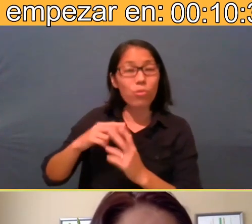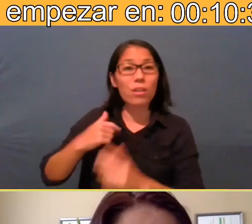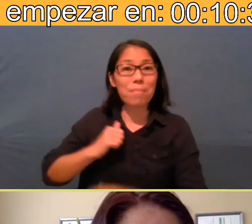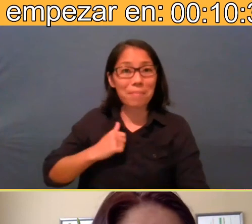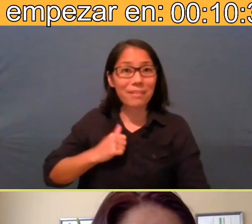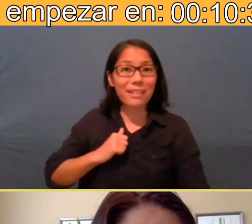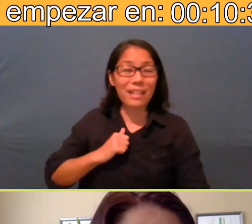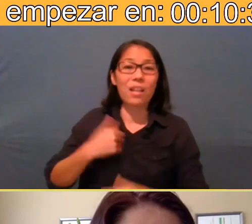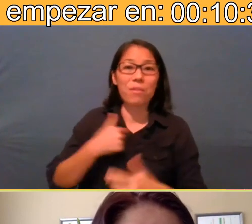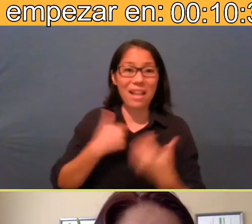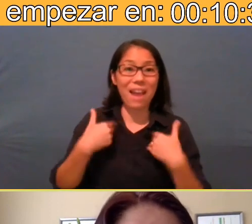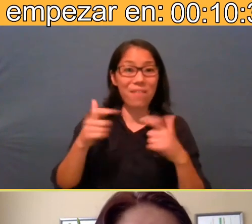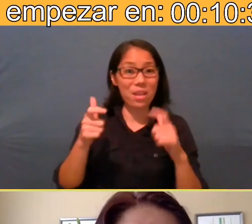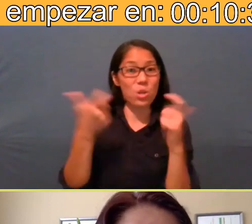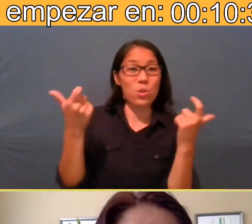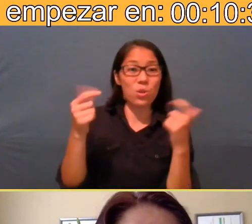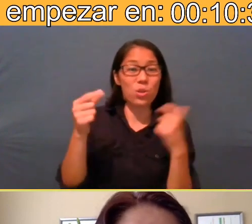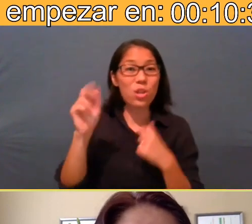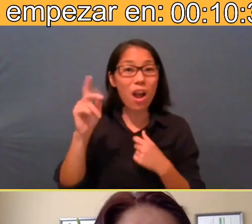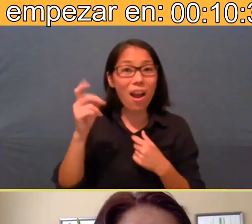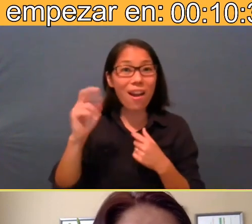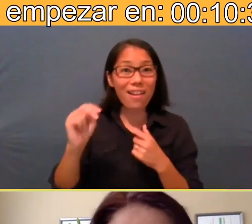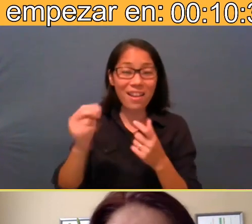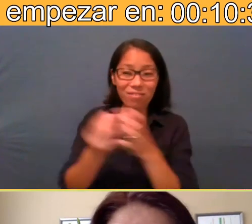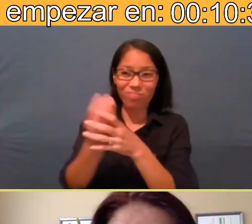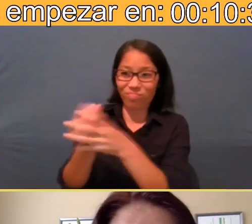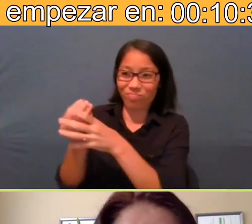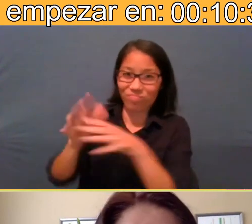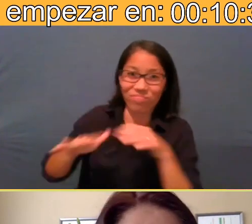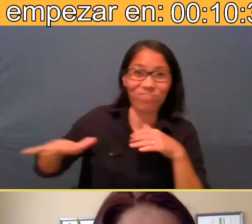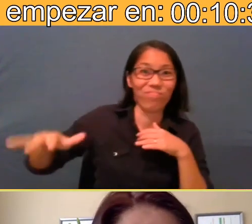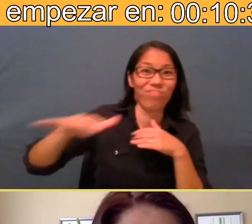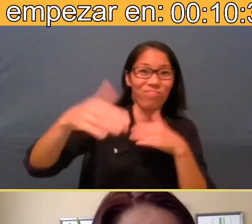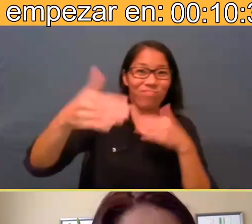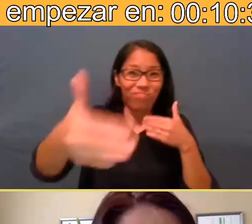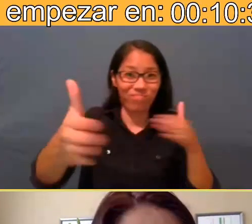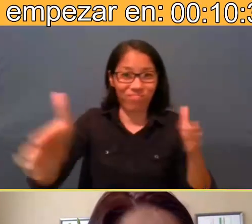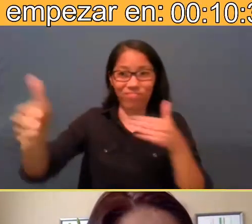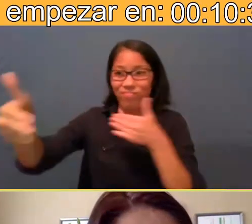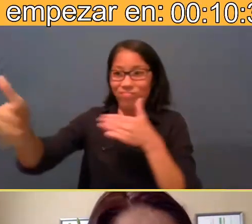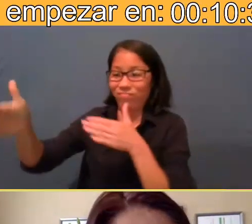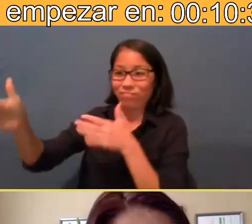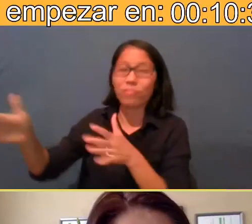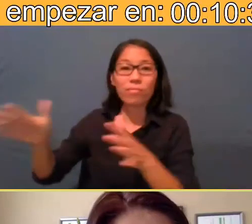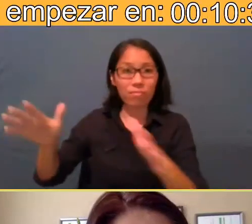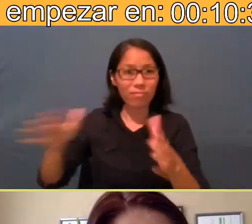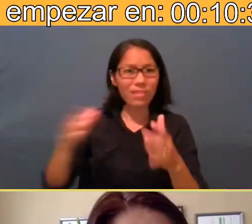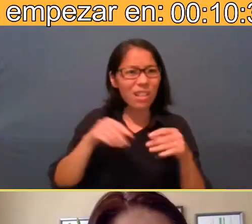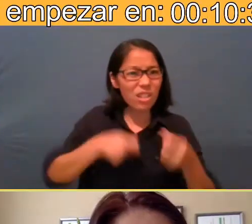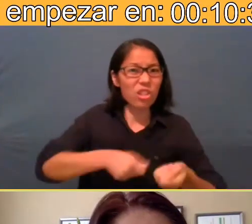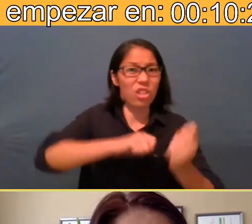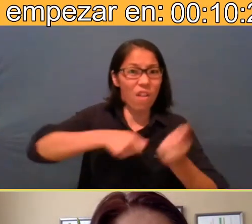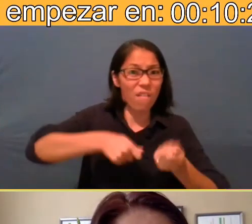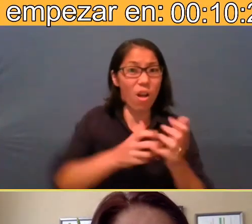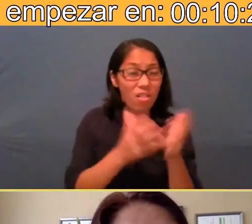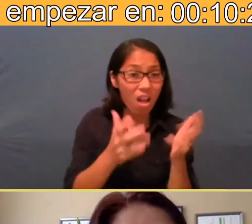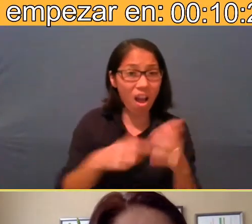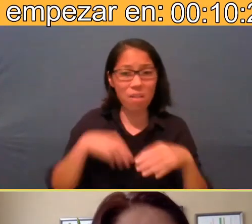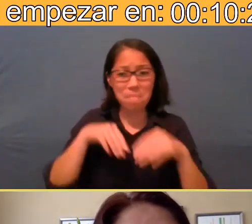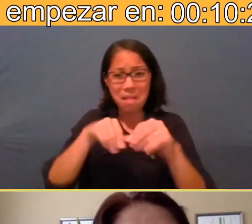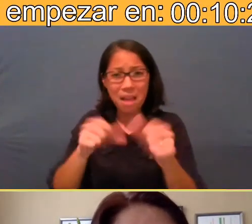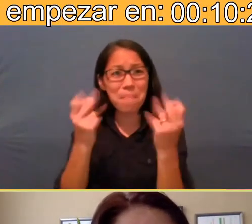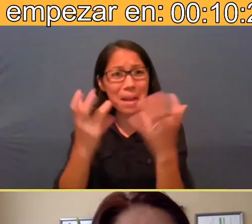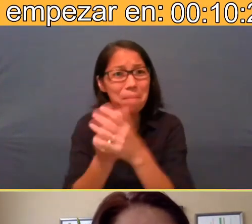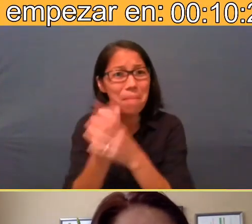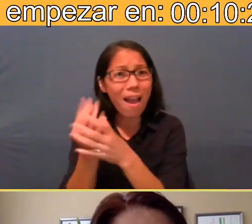garden beds in the backyard. I shoveled a whole lot of dirt. I planted a whole lot of plants and